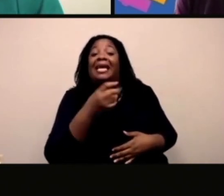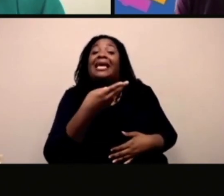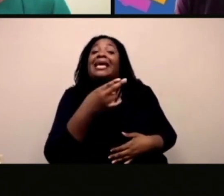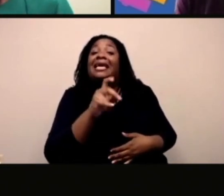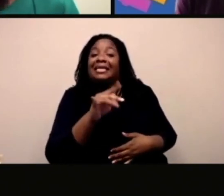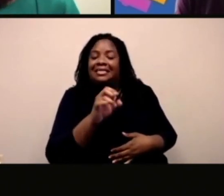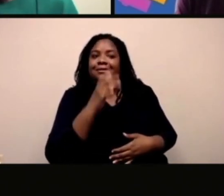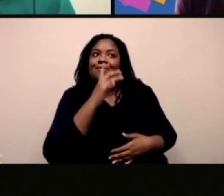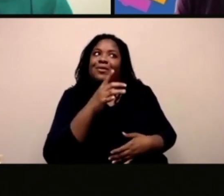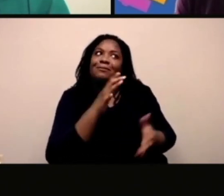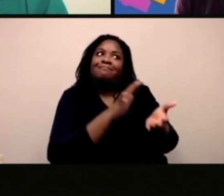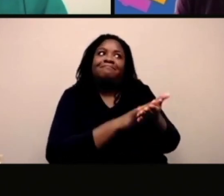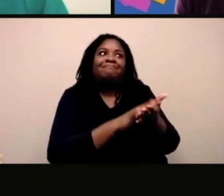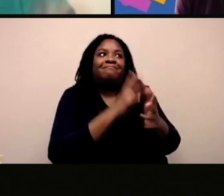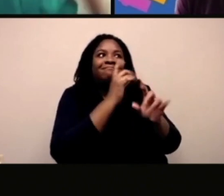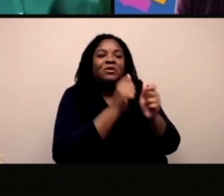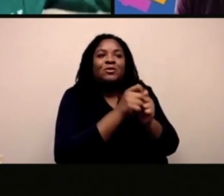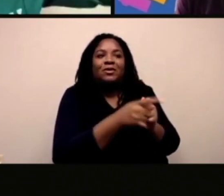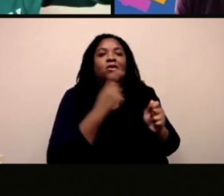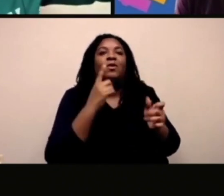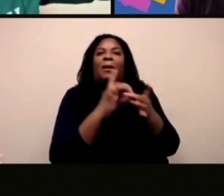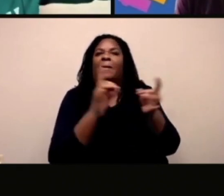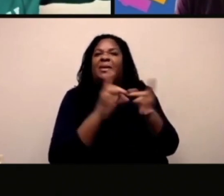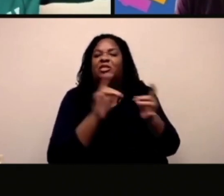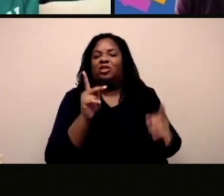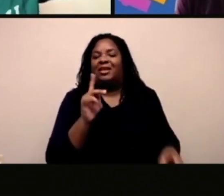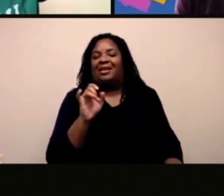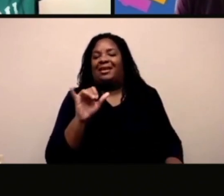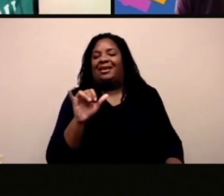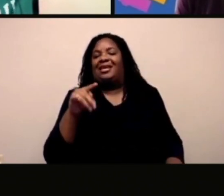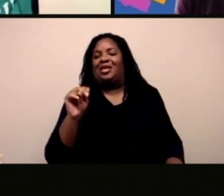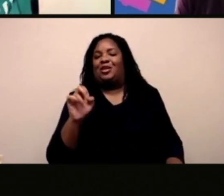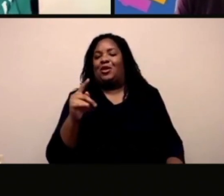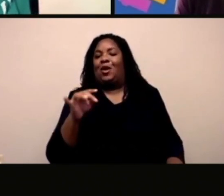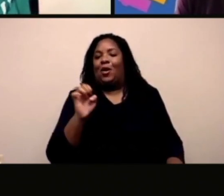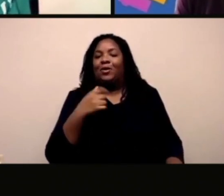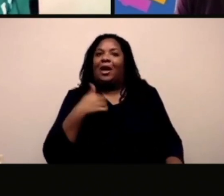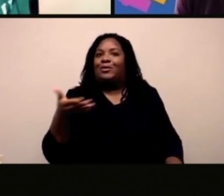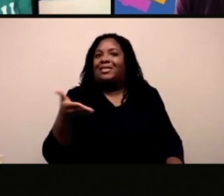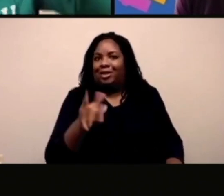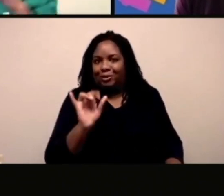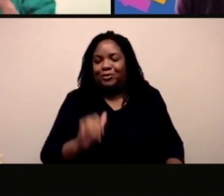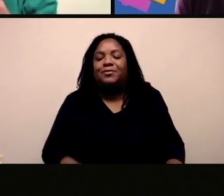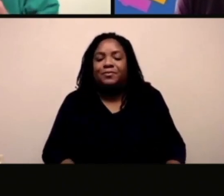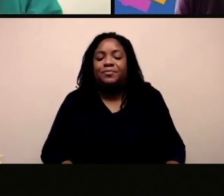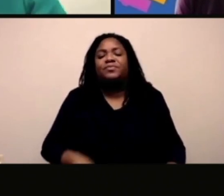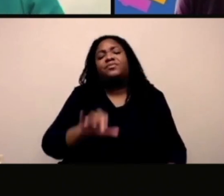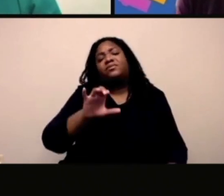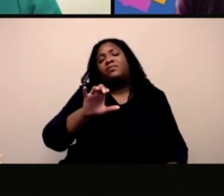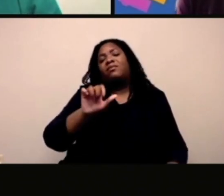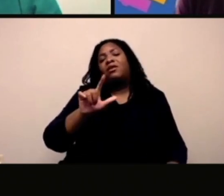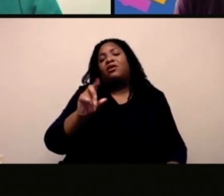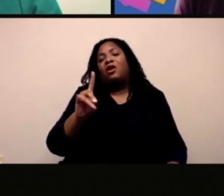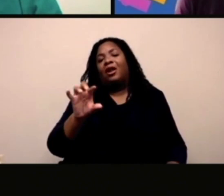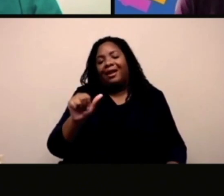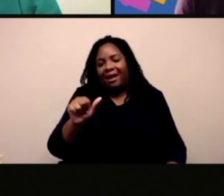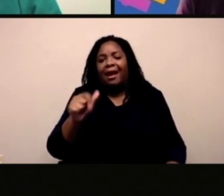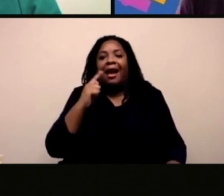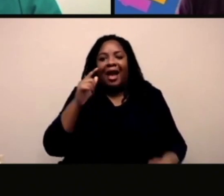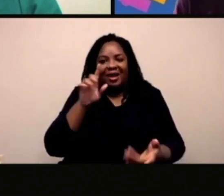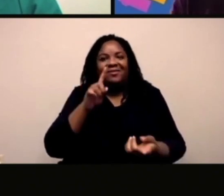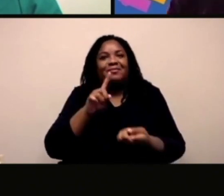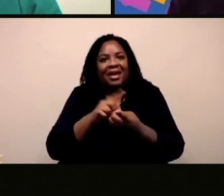were actually mentioned at one of the keynotes, so I was there. And of course, Claudia, actually, I knew her before